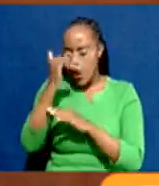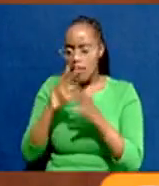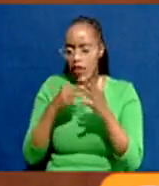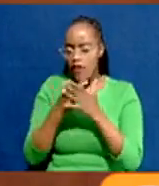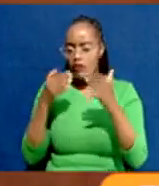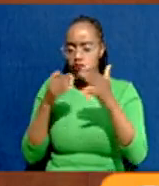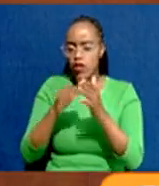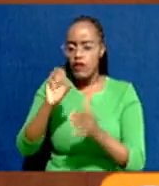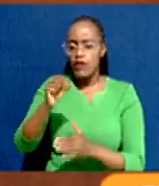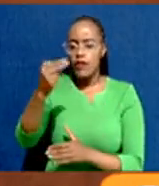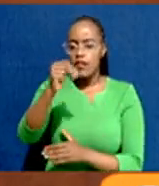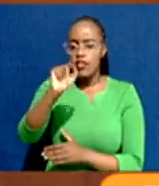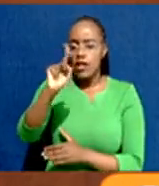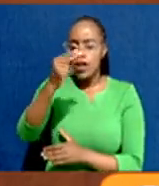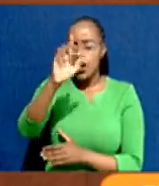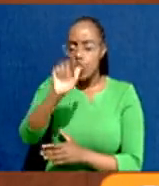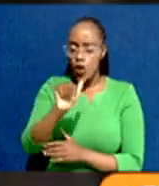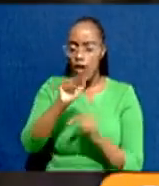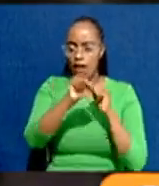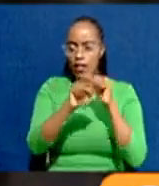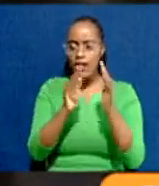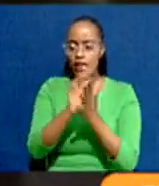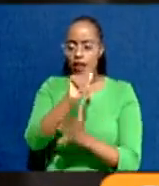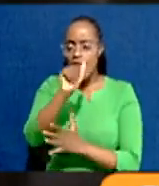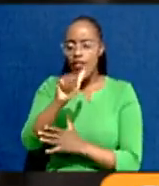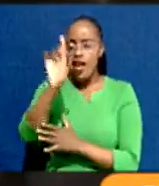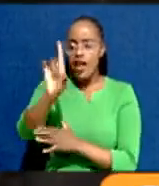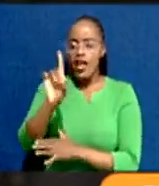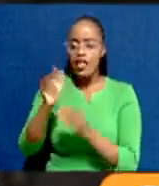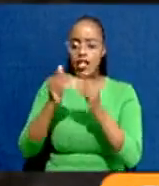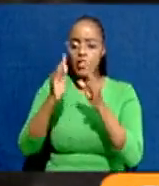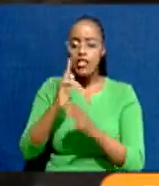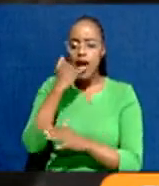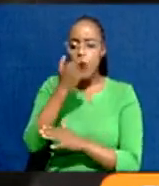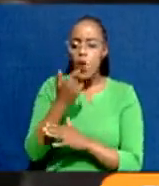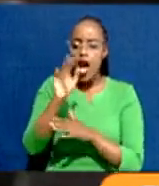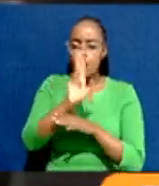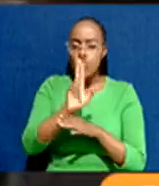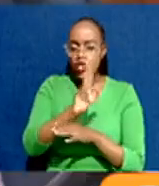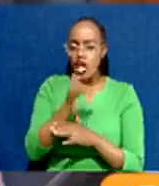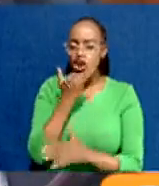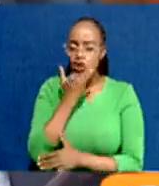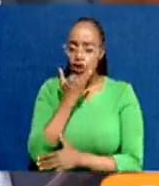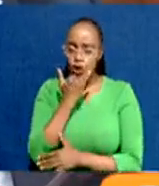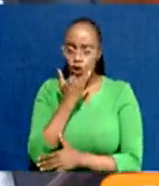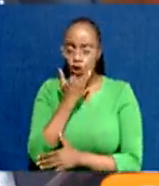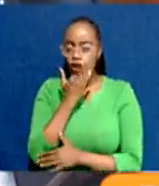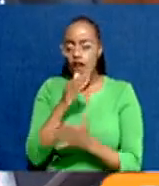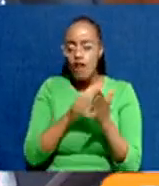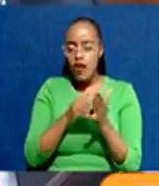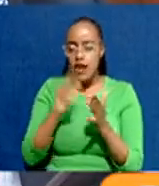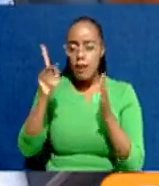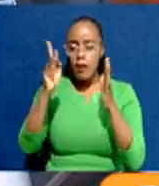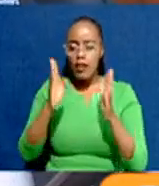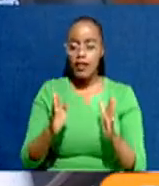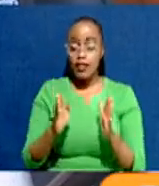the Shakahola massacre and other rogue religious leaders taking advantage of vulnerable Kenyans, with Muturi